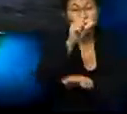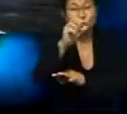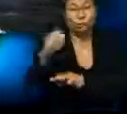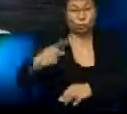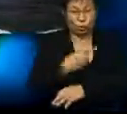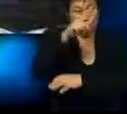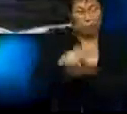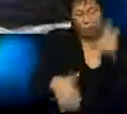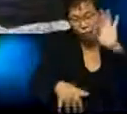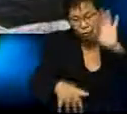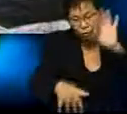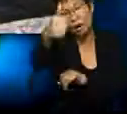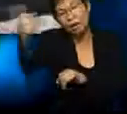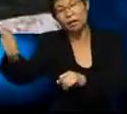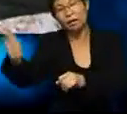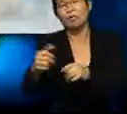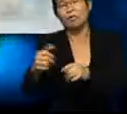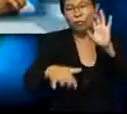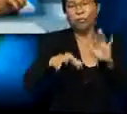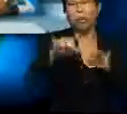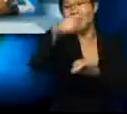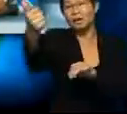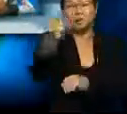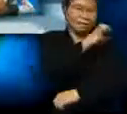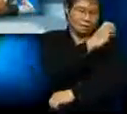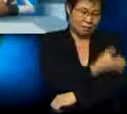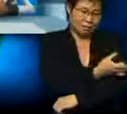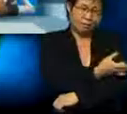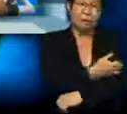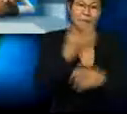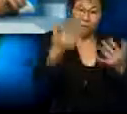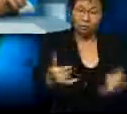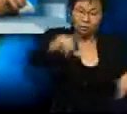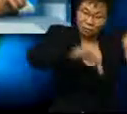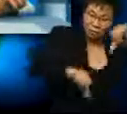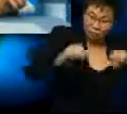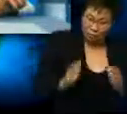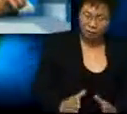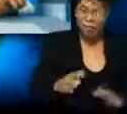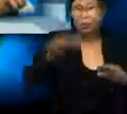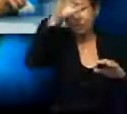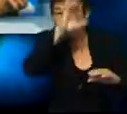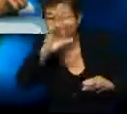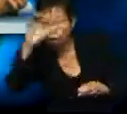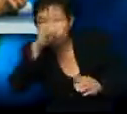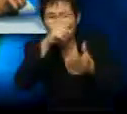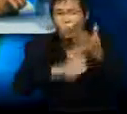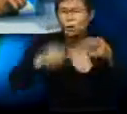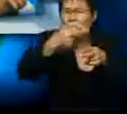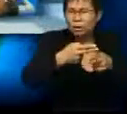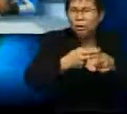need to find other forms of energy. And now, scientists are looking at what is